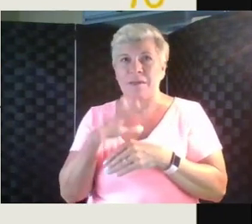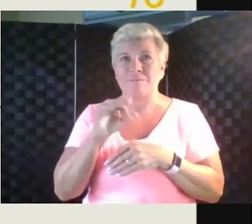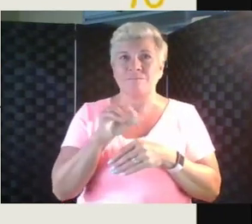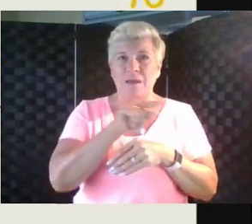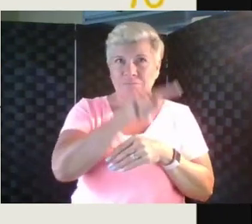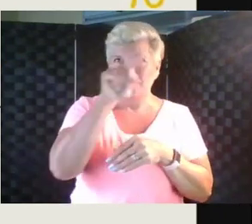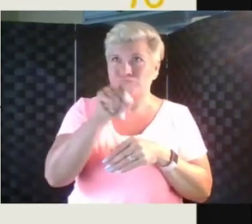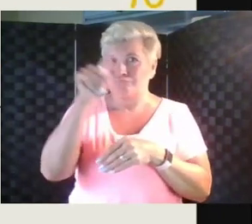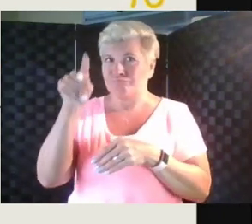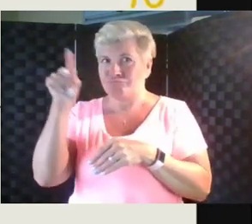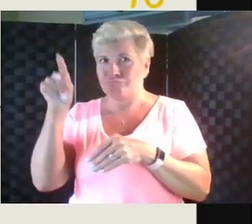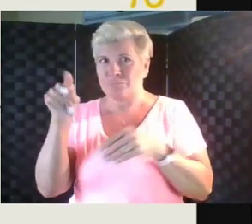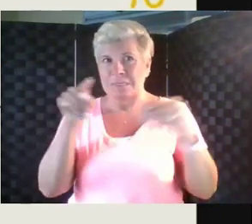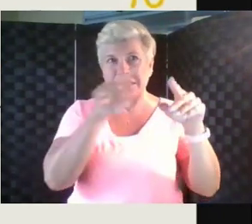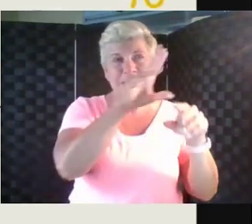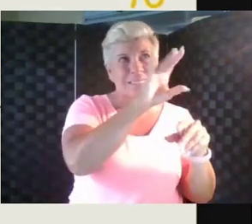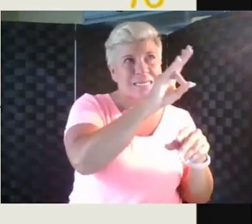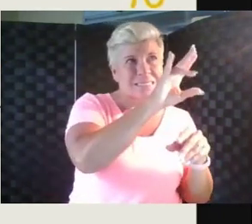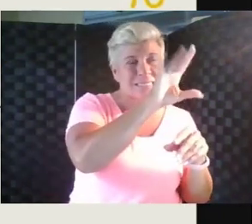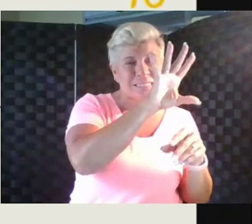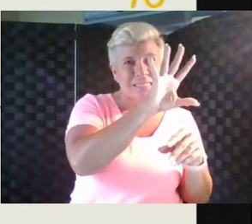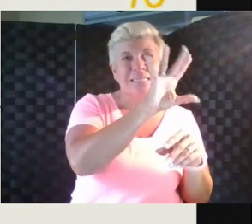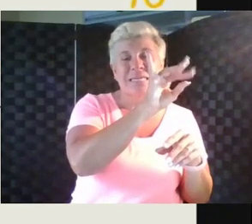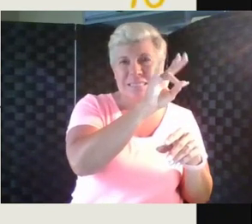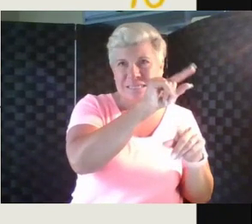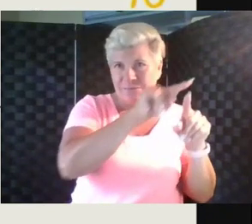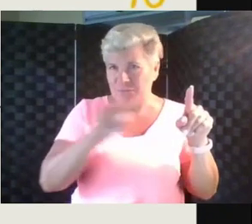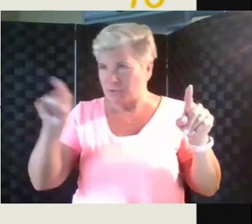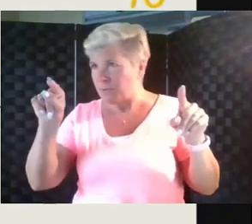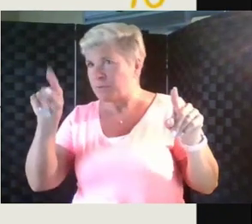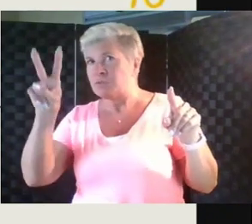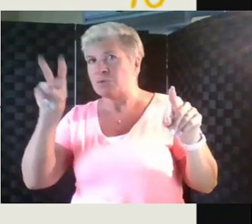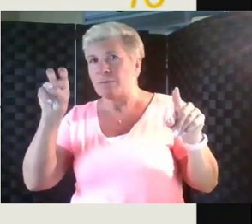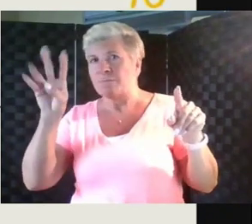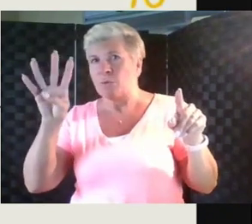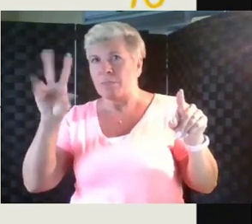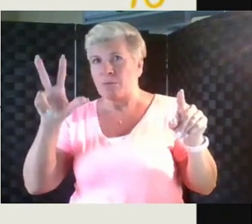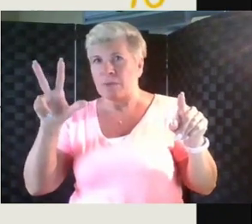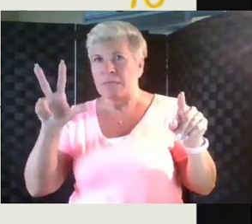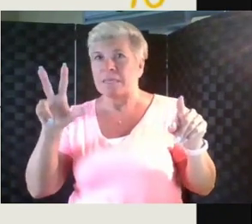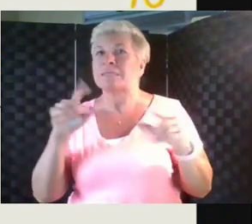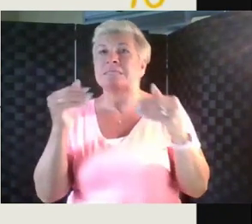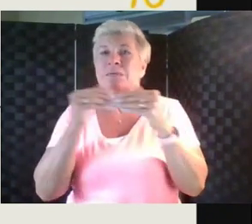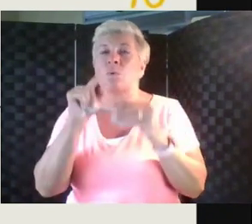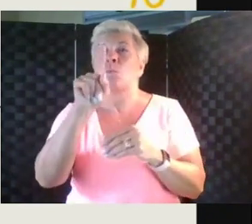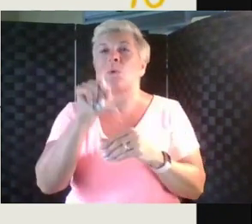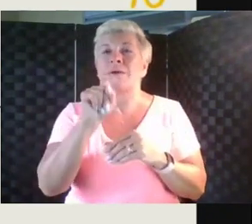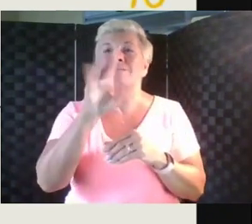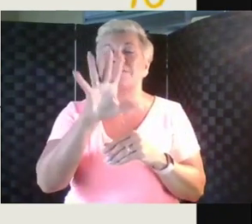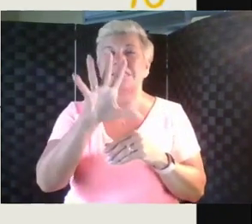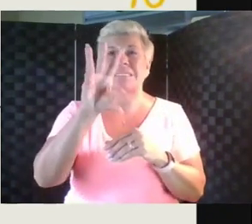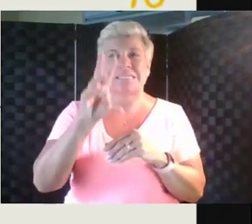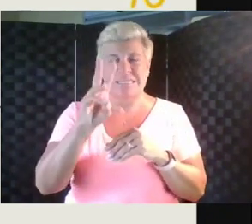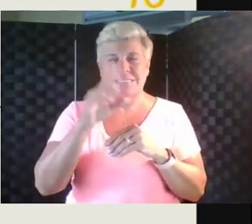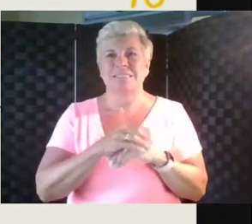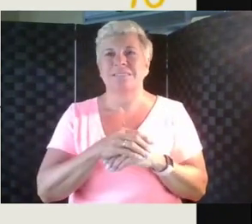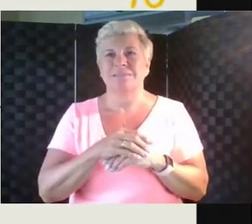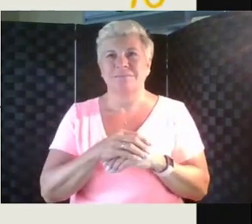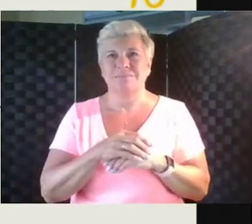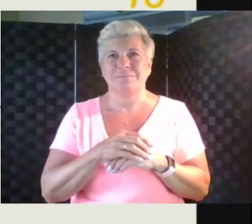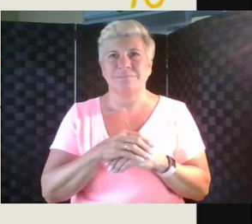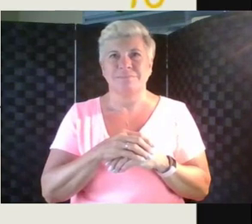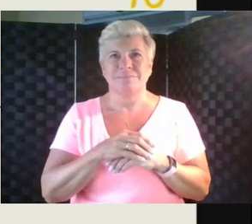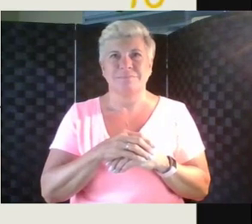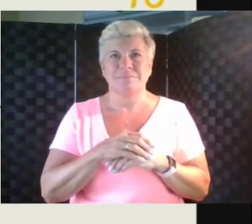distance between 87 and 243 is 156. So 243 minus 87 equals